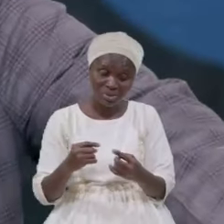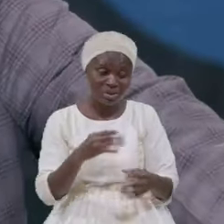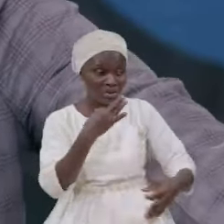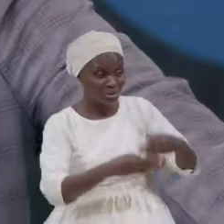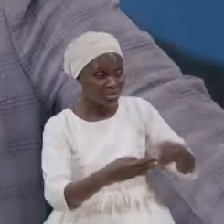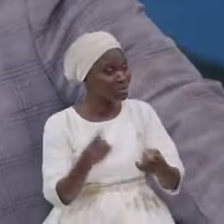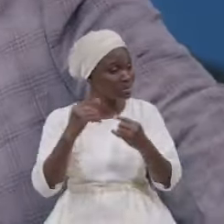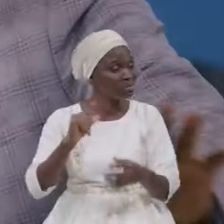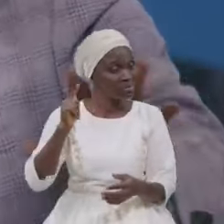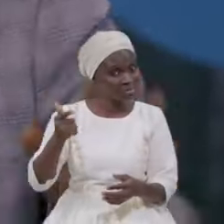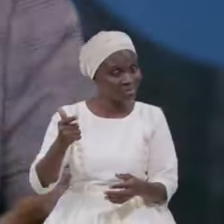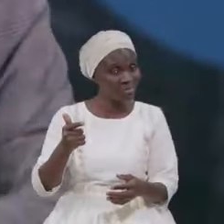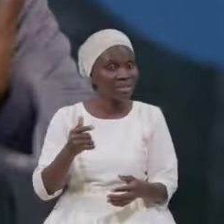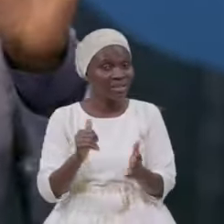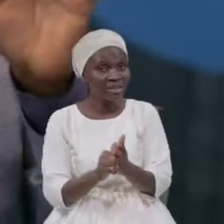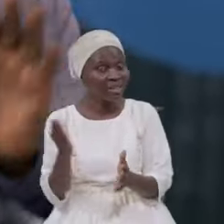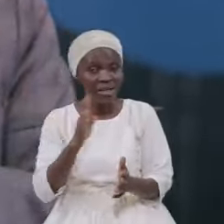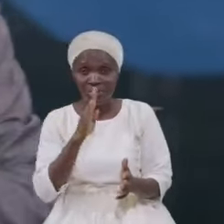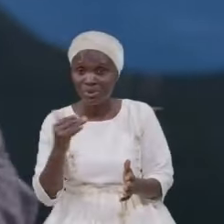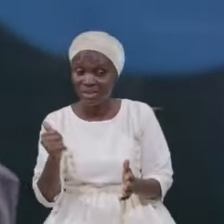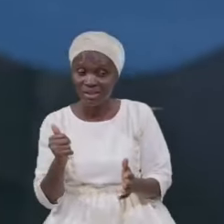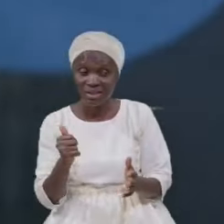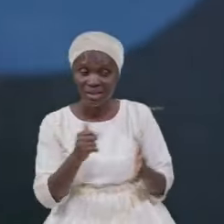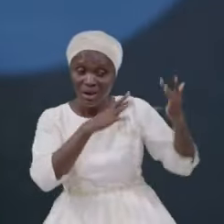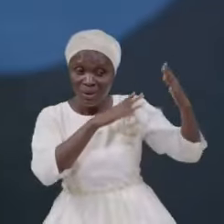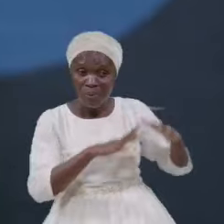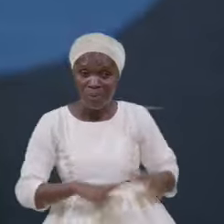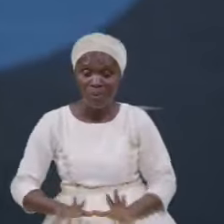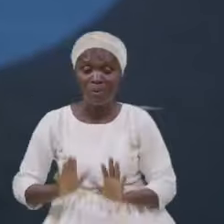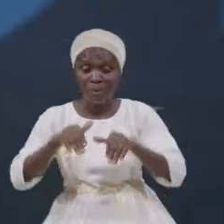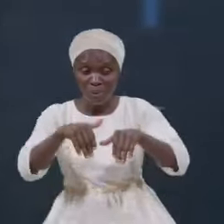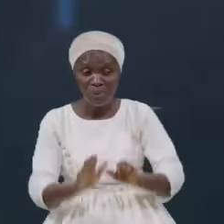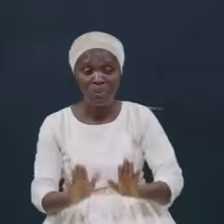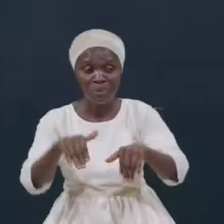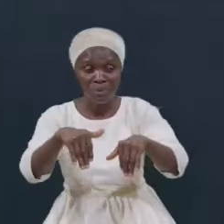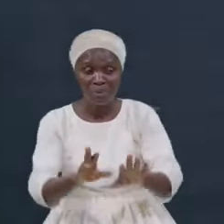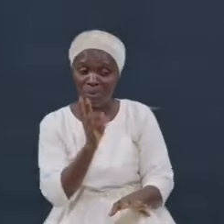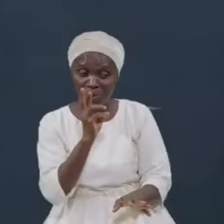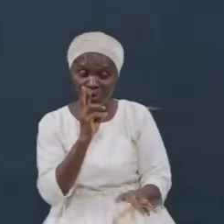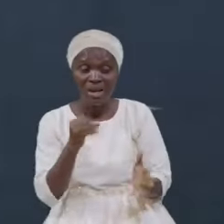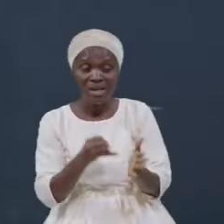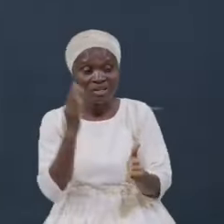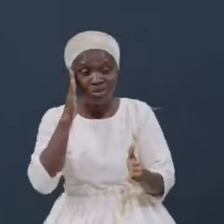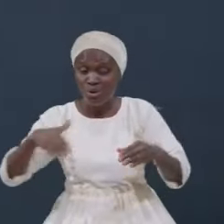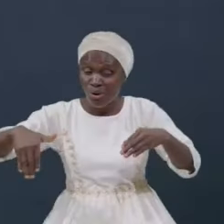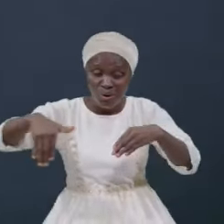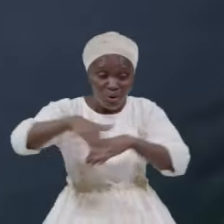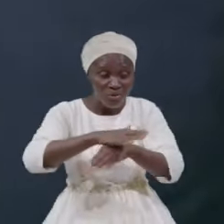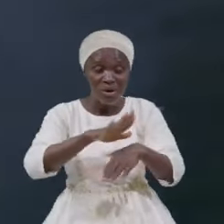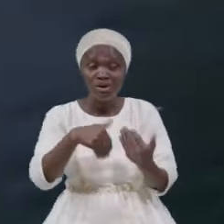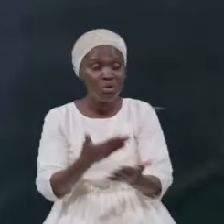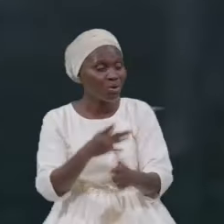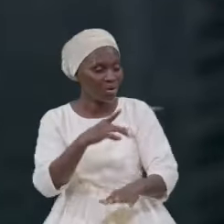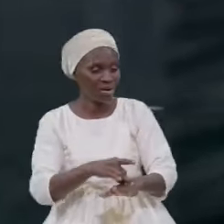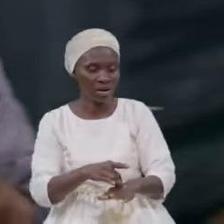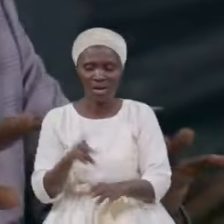flood. It will cover the whole earth. They say, okay, yeah, flood,